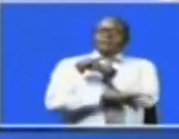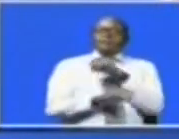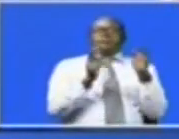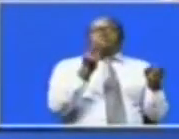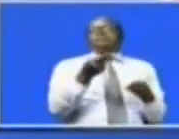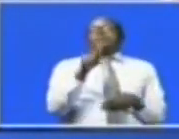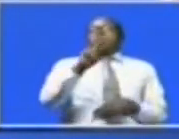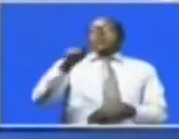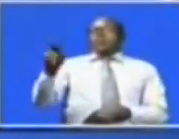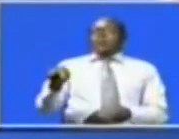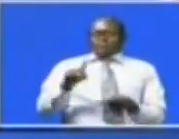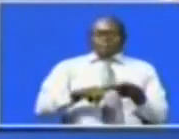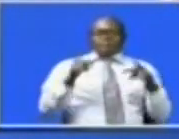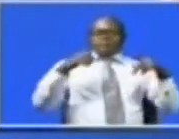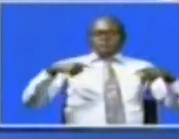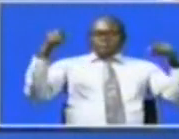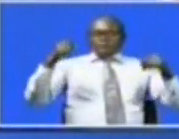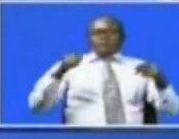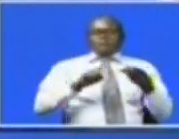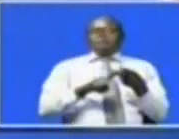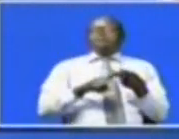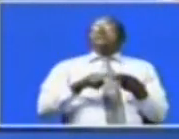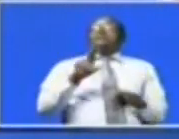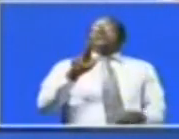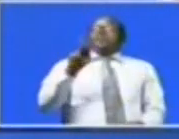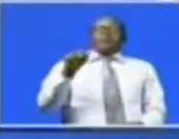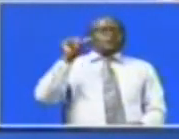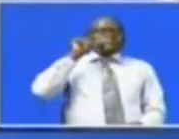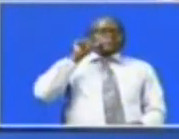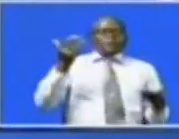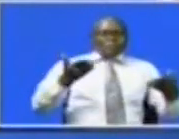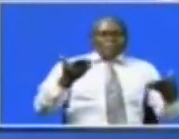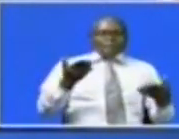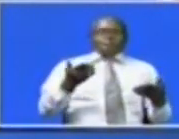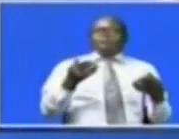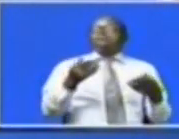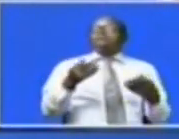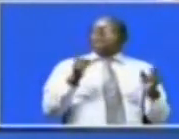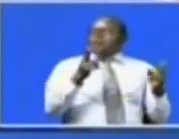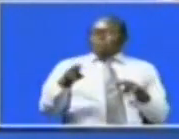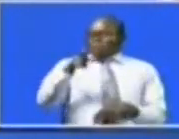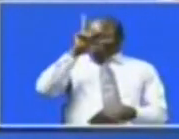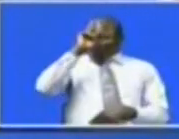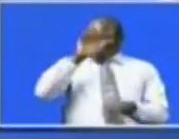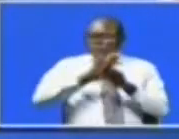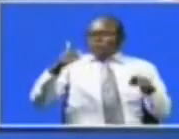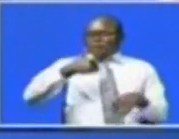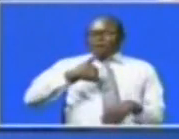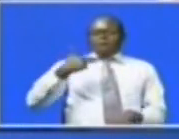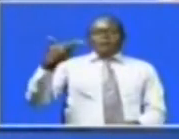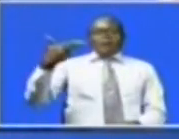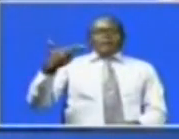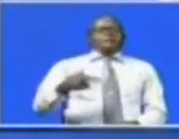Norway, Japan, and even the United Kingdom, where even ordinary policemen don't carry